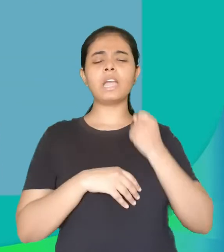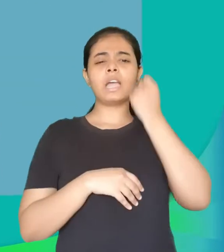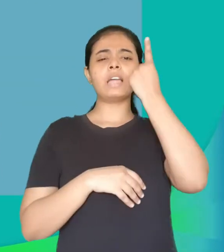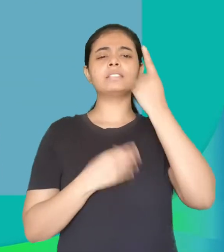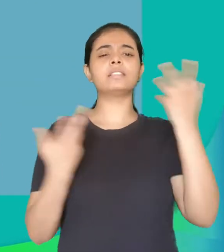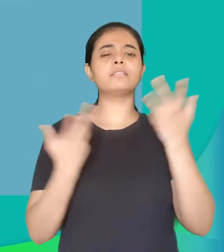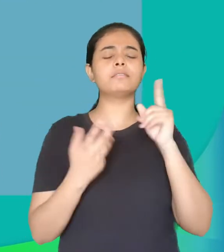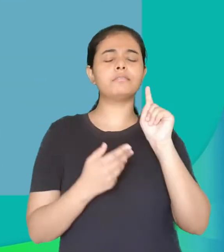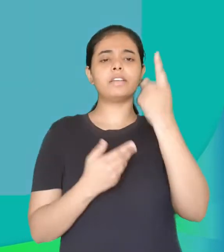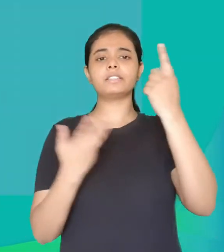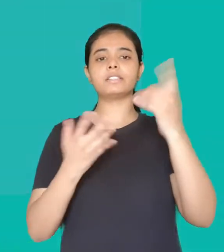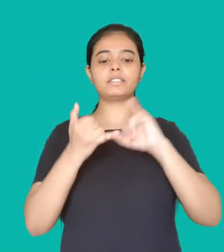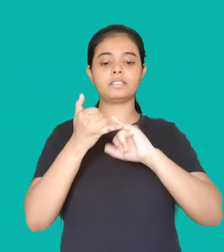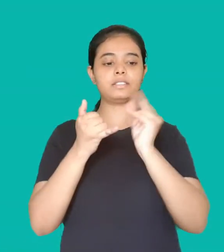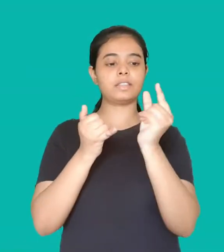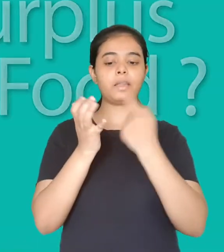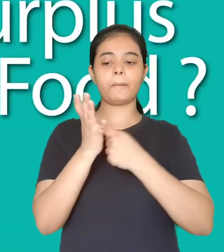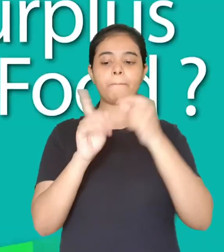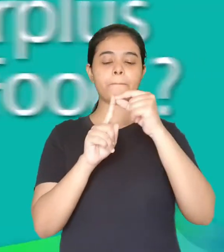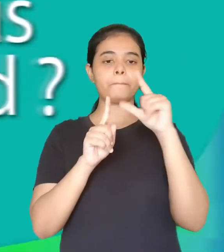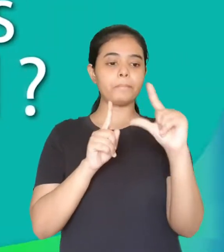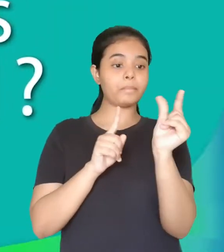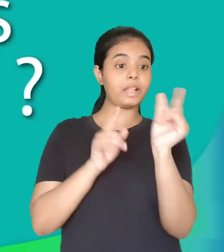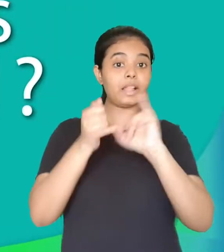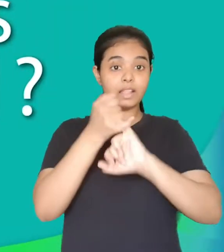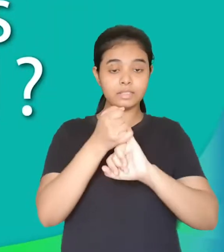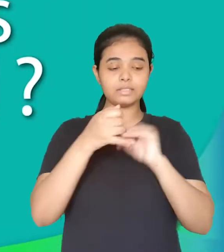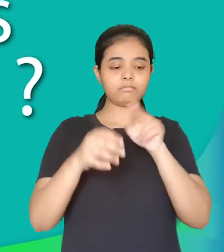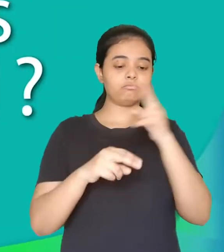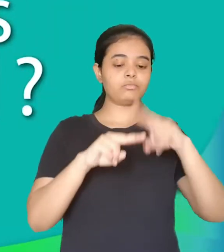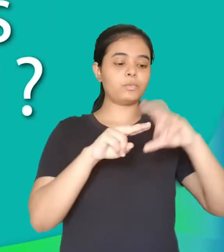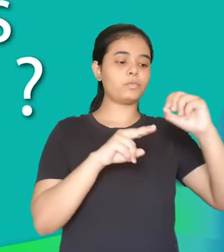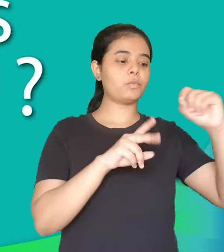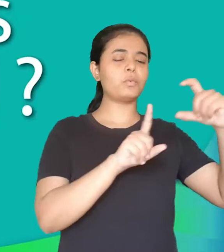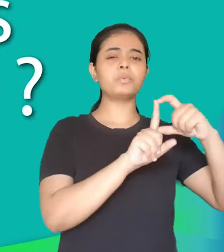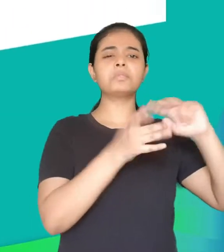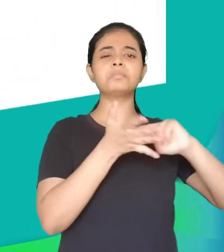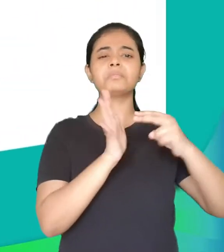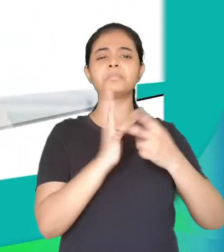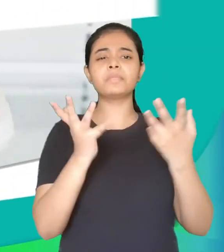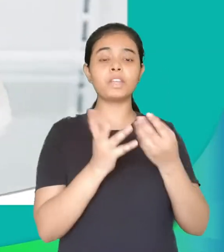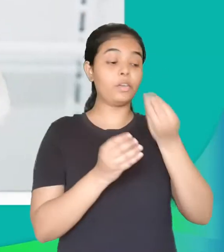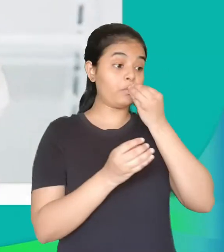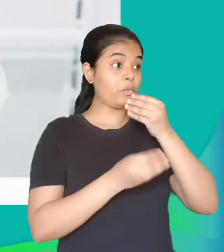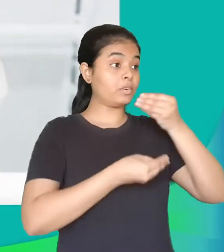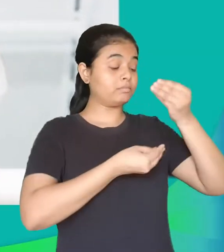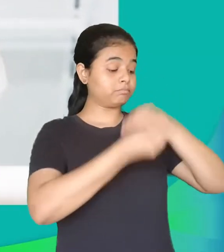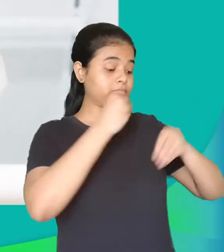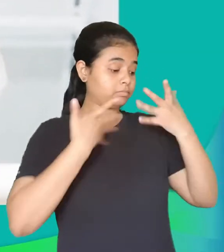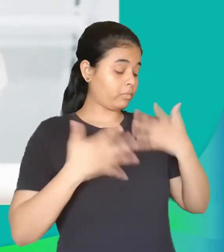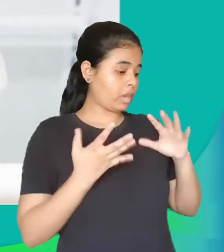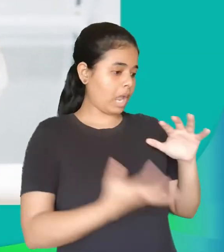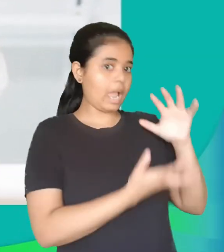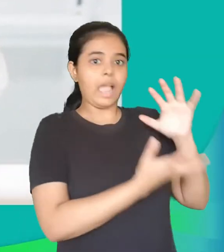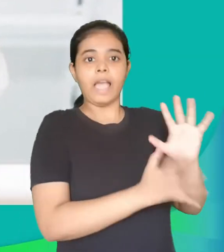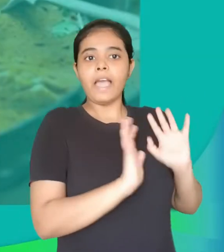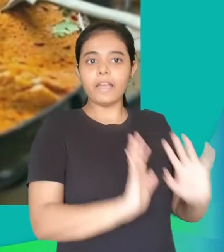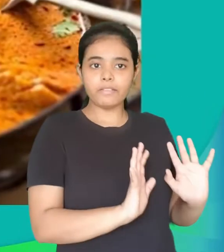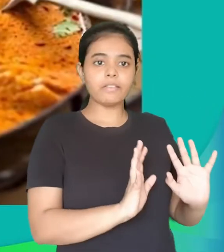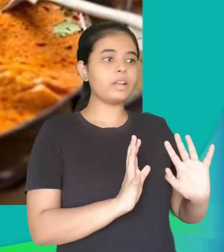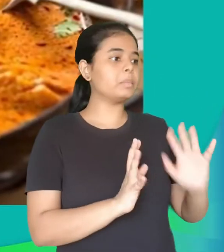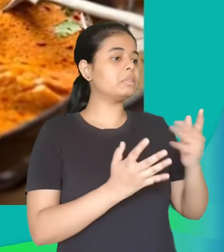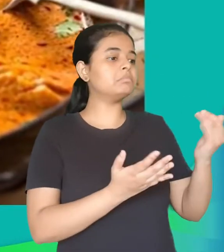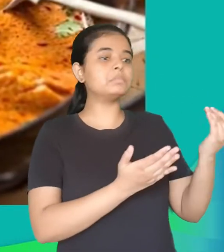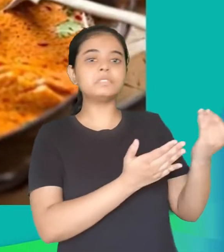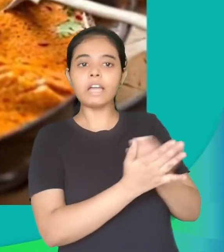ahead, let's understand what is surplus food. Surplus food means any leftover or unused portion